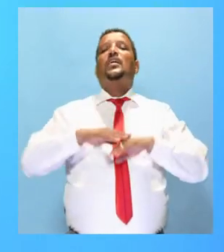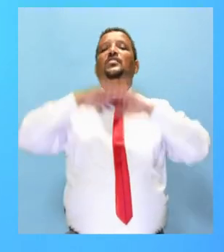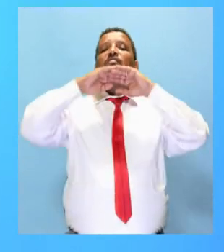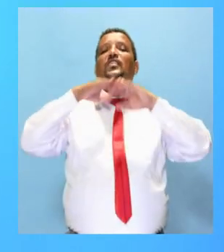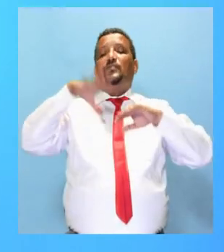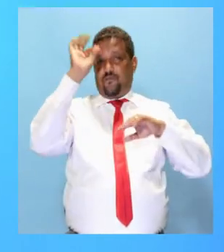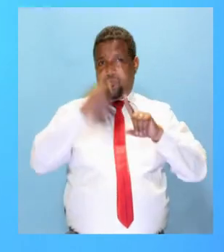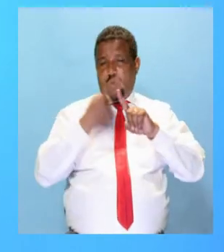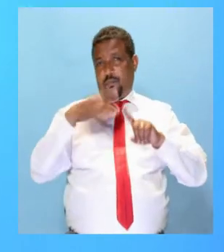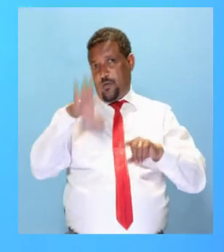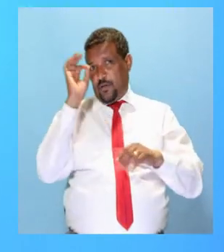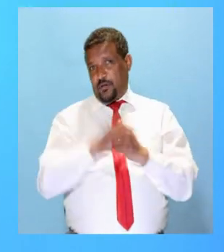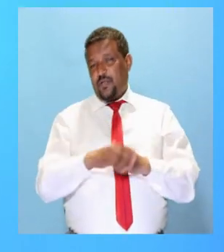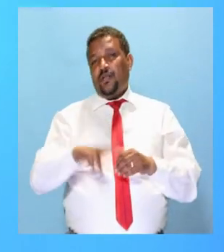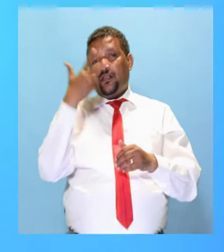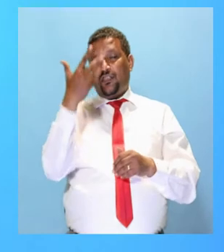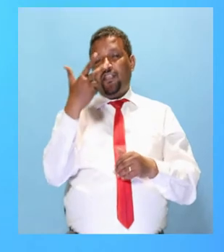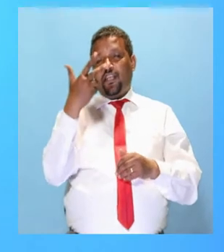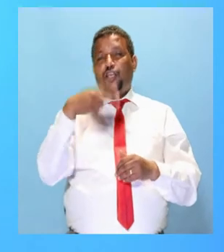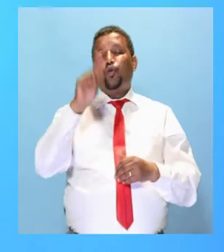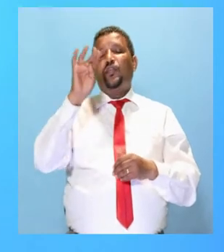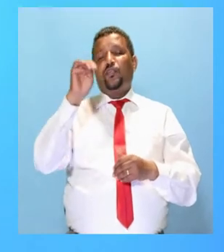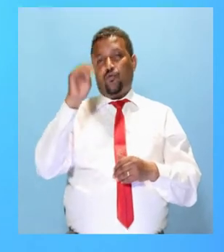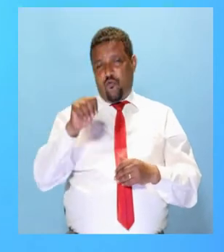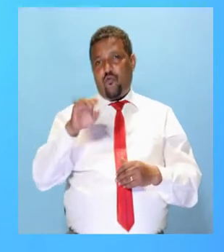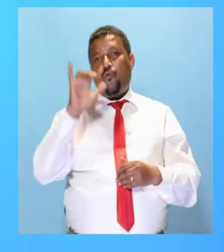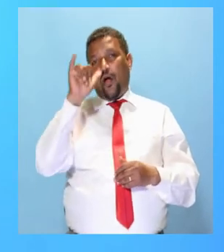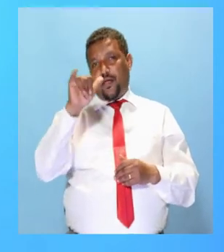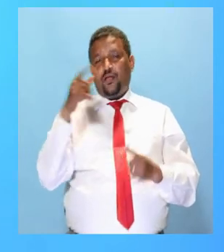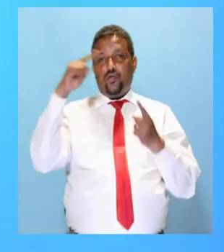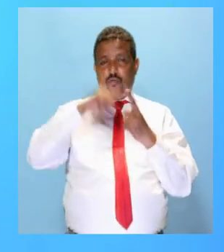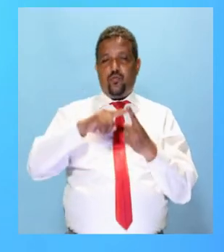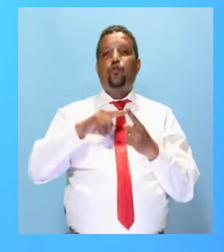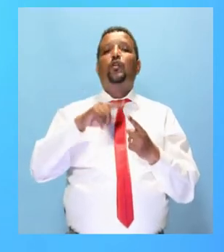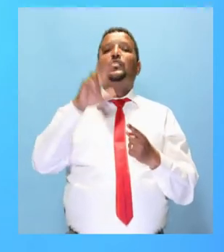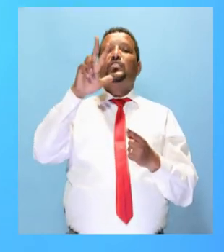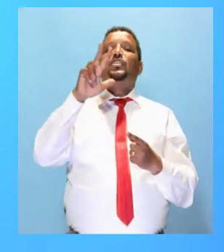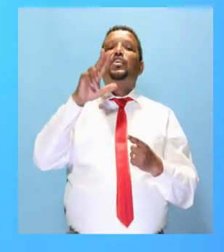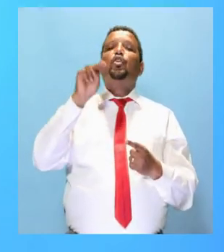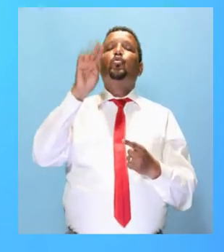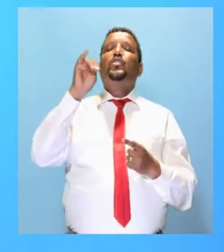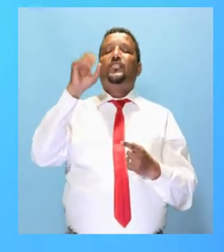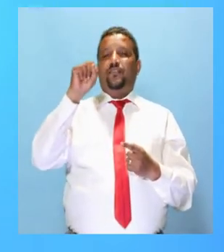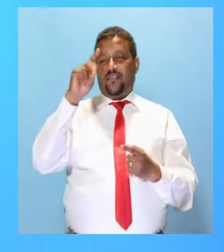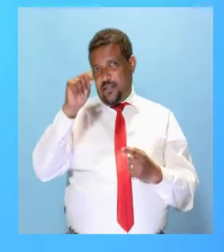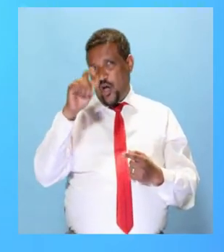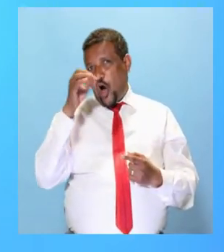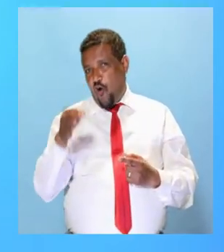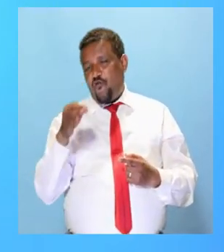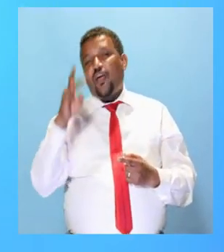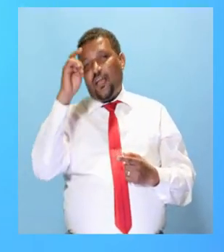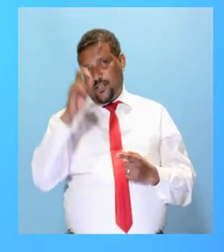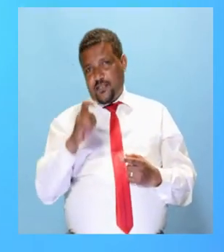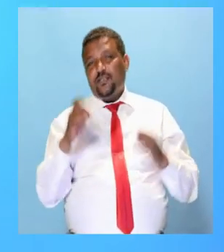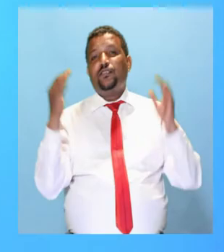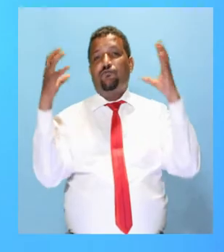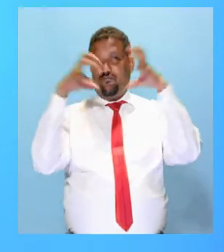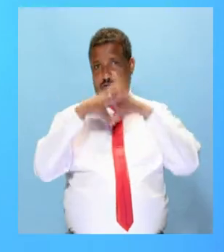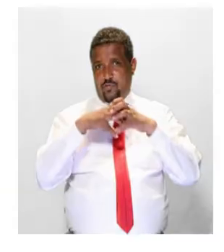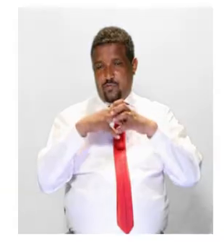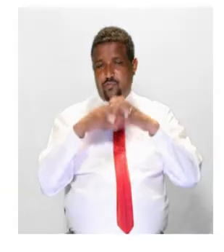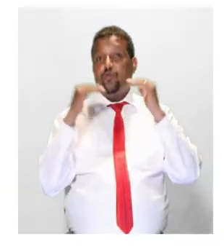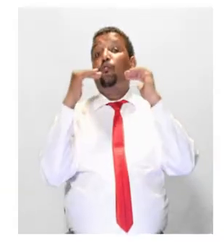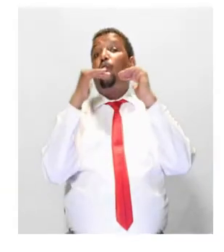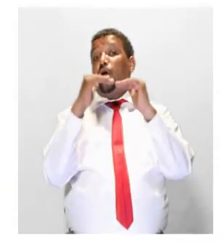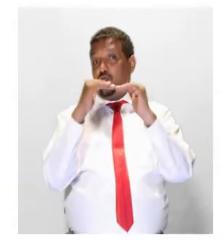got from 3 units of Y and 3 units of X. And at combination D, it is equal to the satisfaction that he